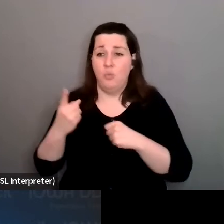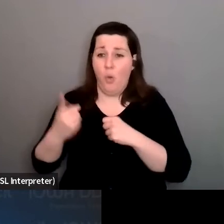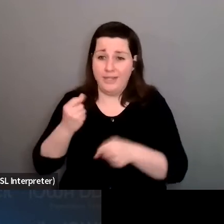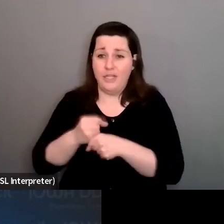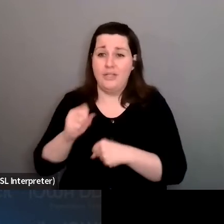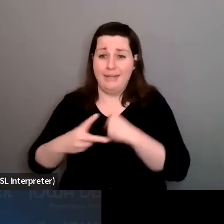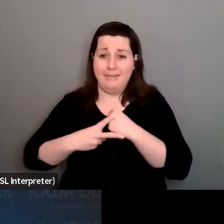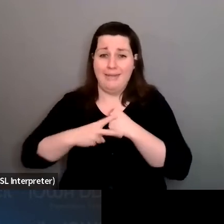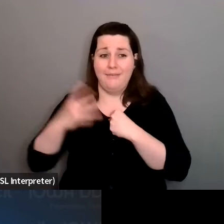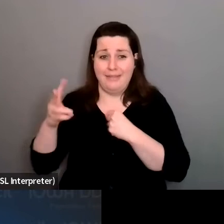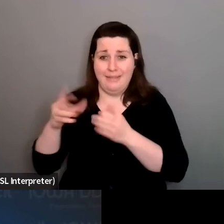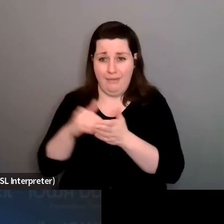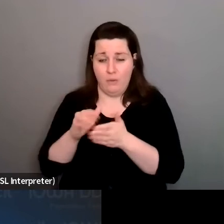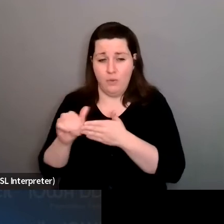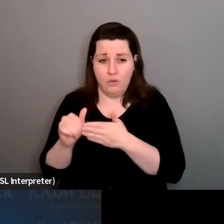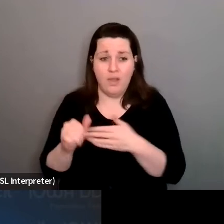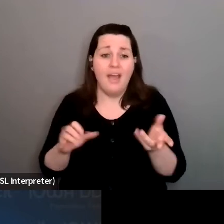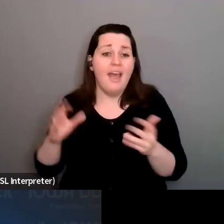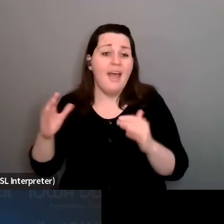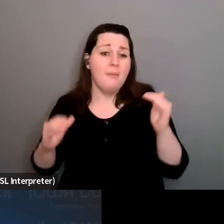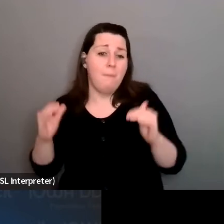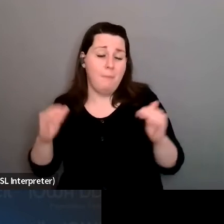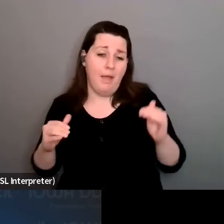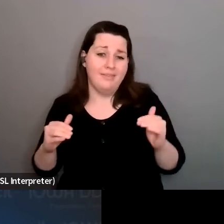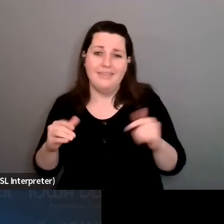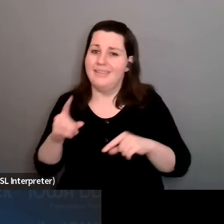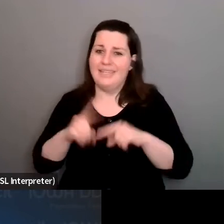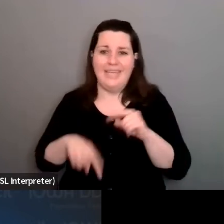and this was in that earlier video as well, the balances can't exceed